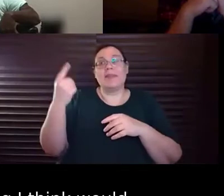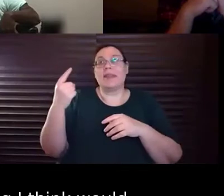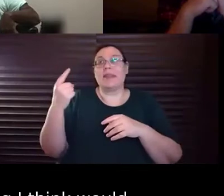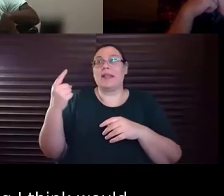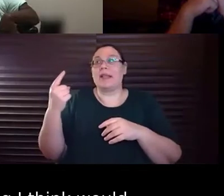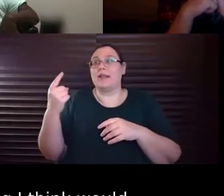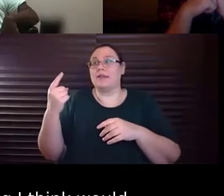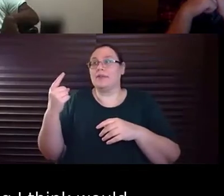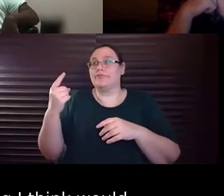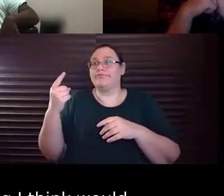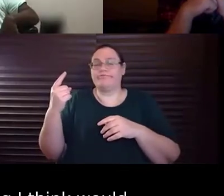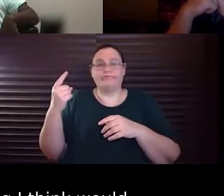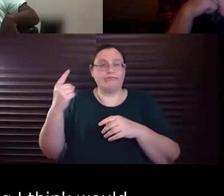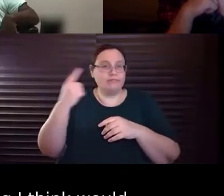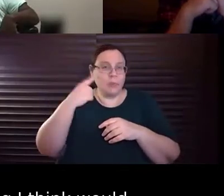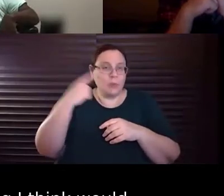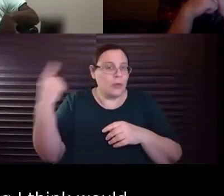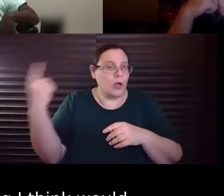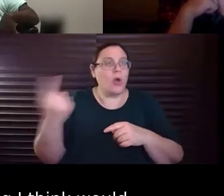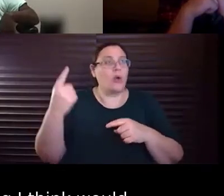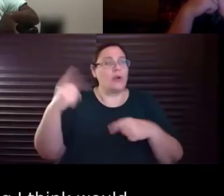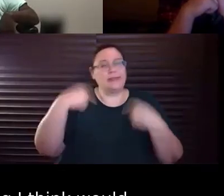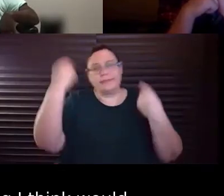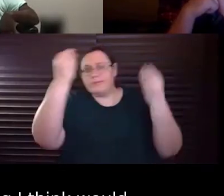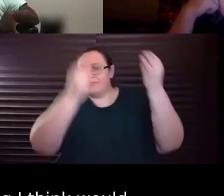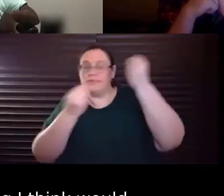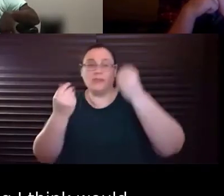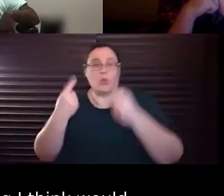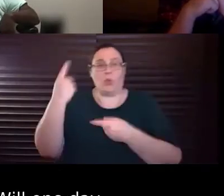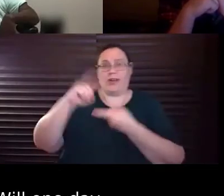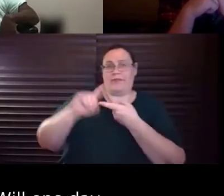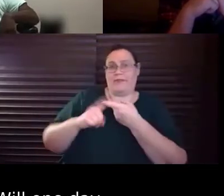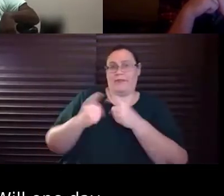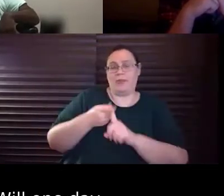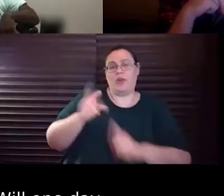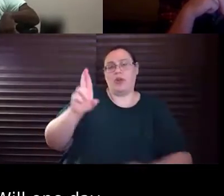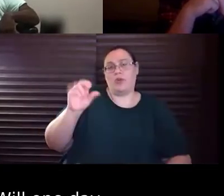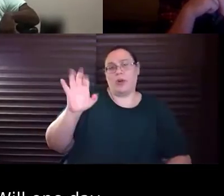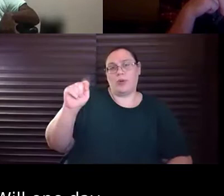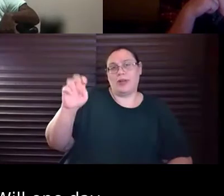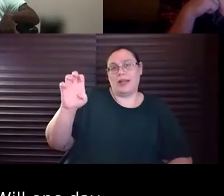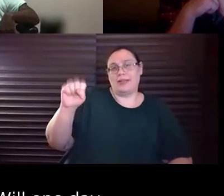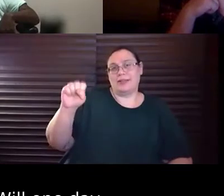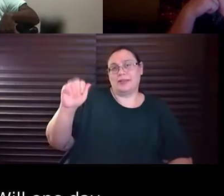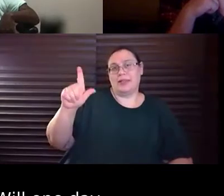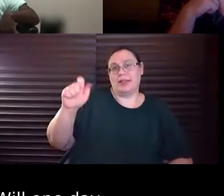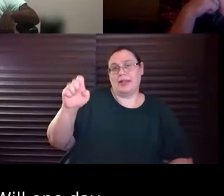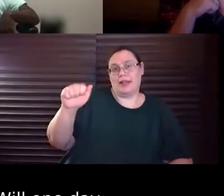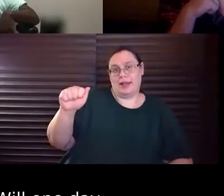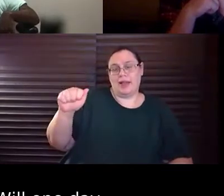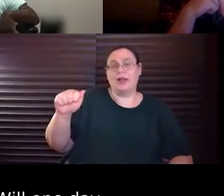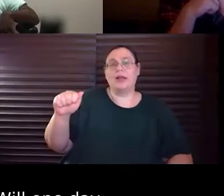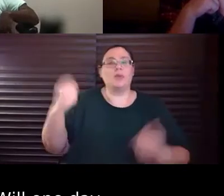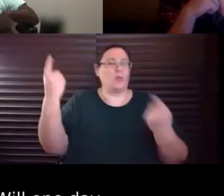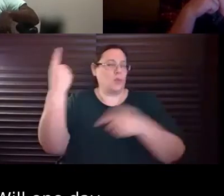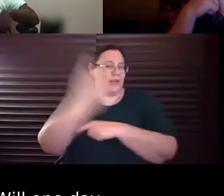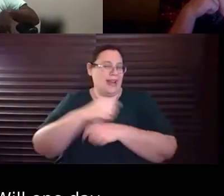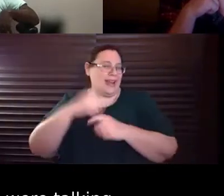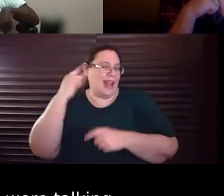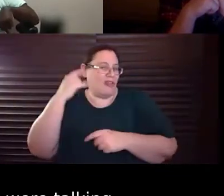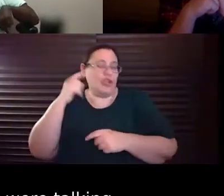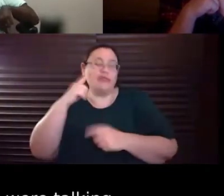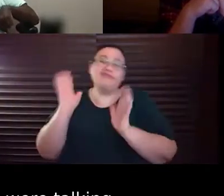going to be ruminating. I remember one of our friends, Robert Escalera, was talking to Will one day, and we were in California, and he was